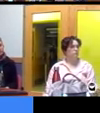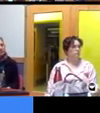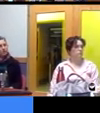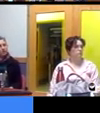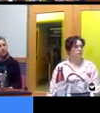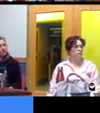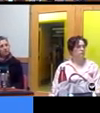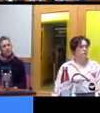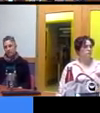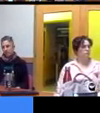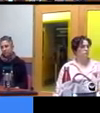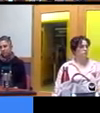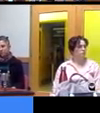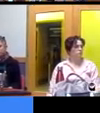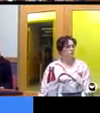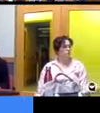And then you did talk about this.